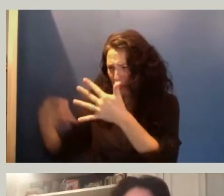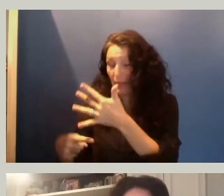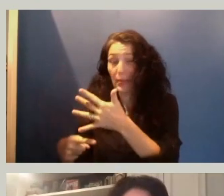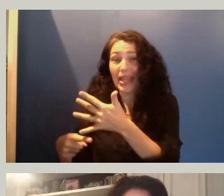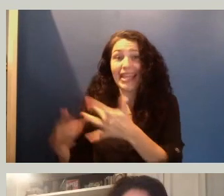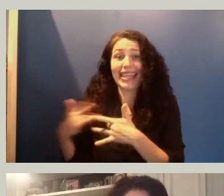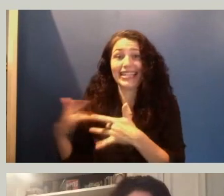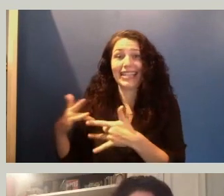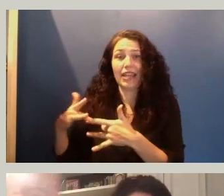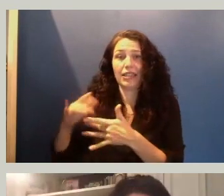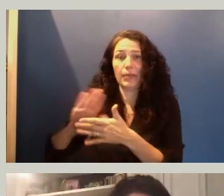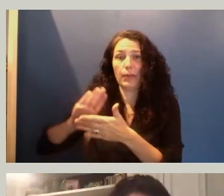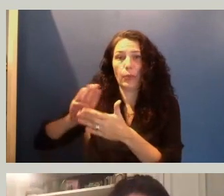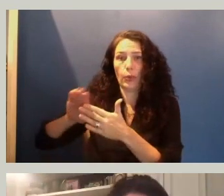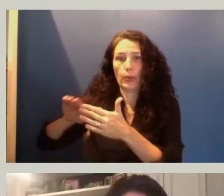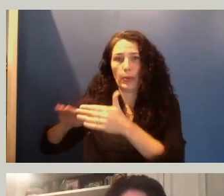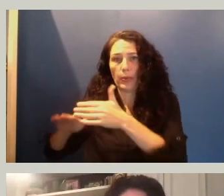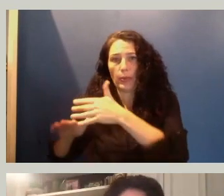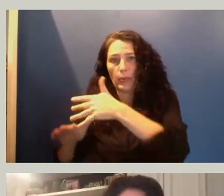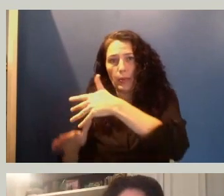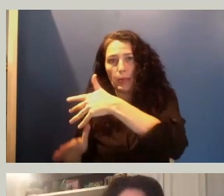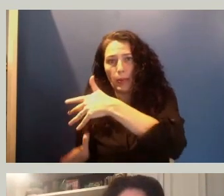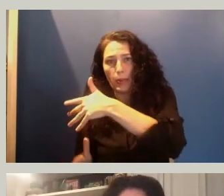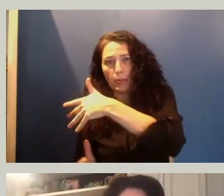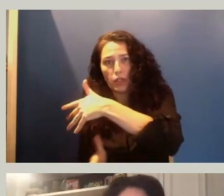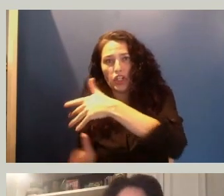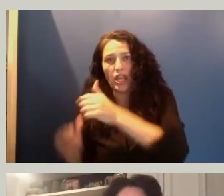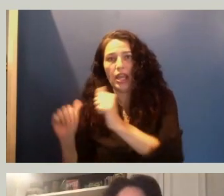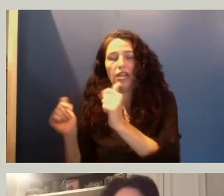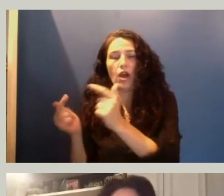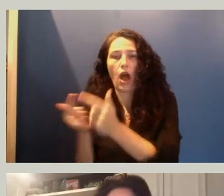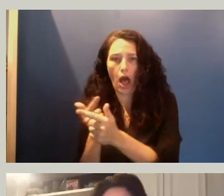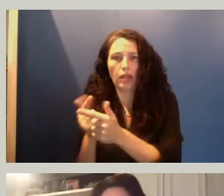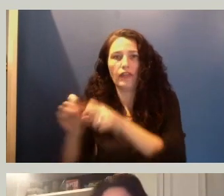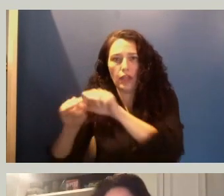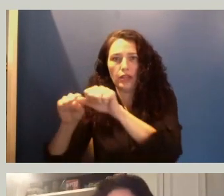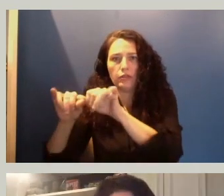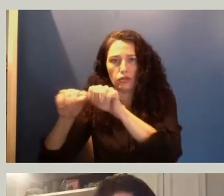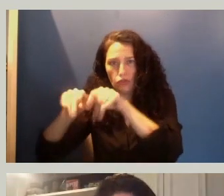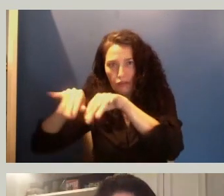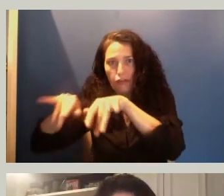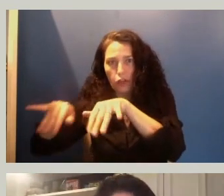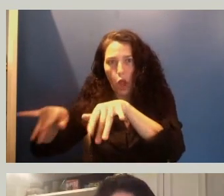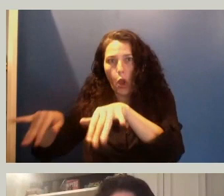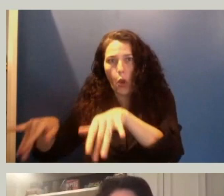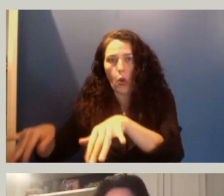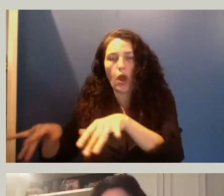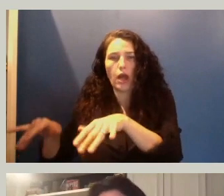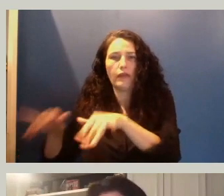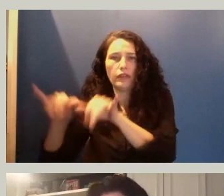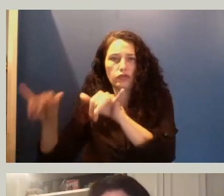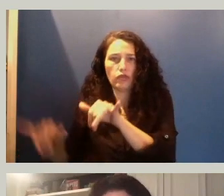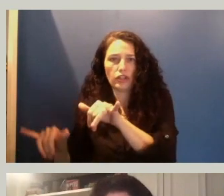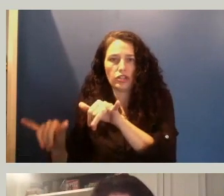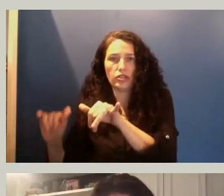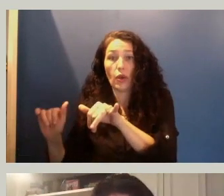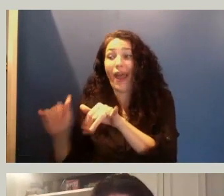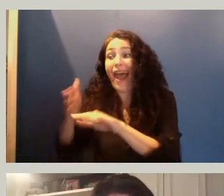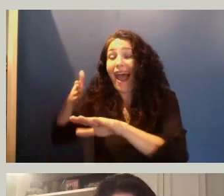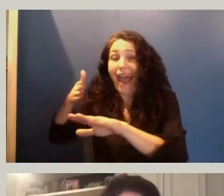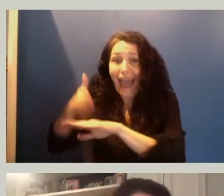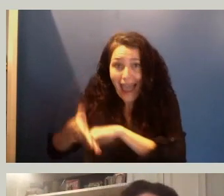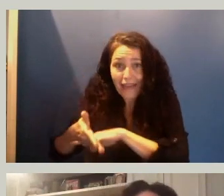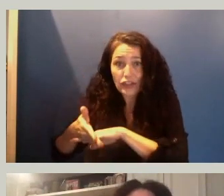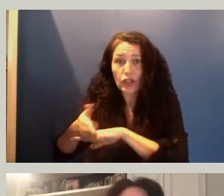in the waterfall structure, the flow of revenue that comes into a project, so that after the investor recoups, and now some recoupable